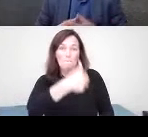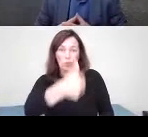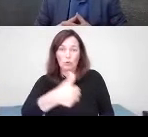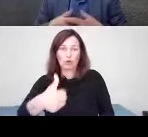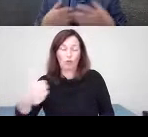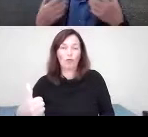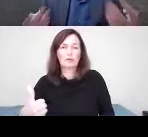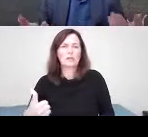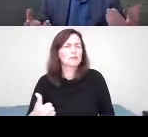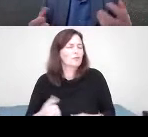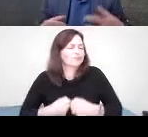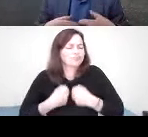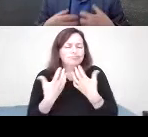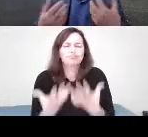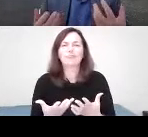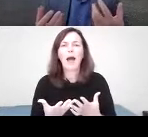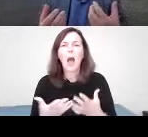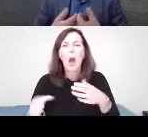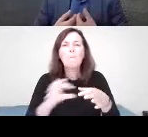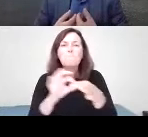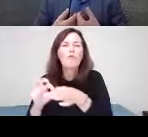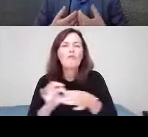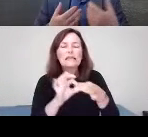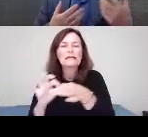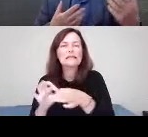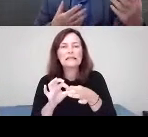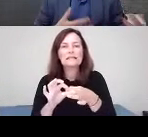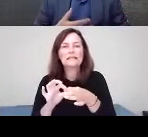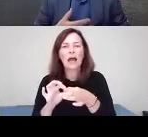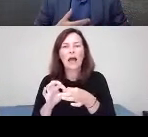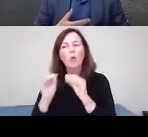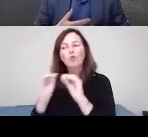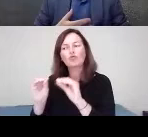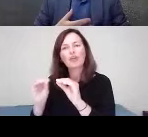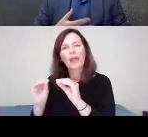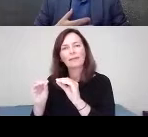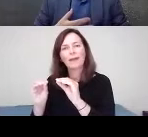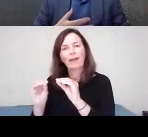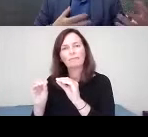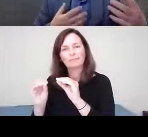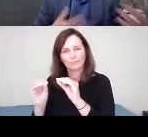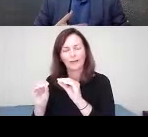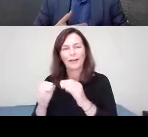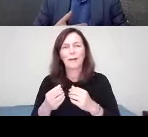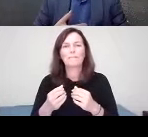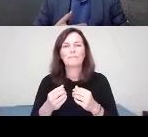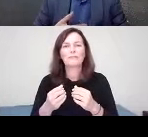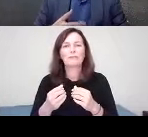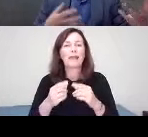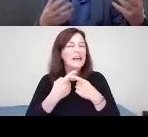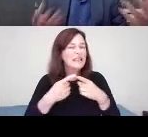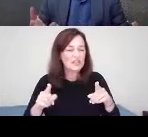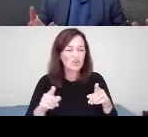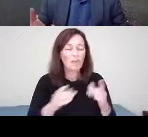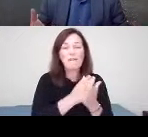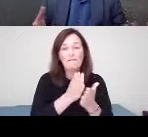environmental education, media education, you name it. There are also a lot of professionals who are working either in the institutions